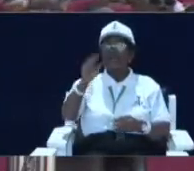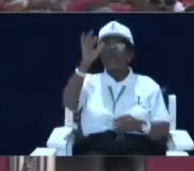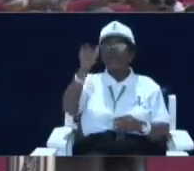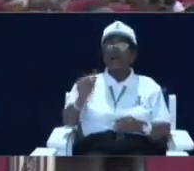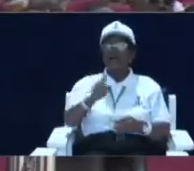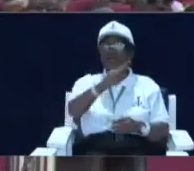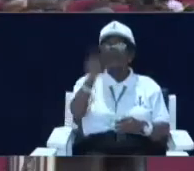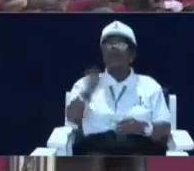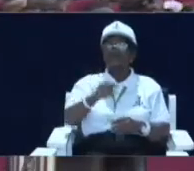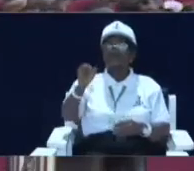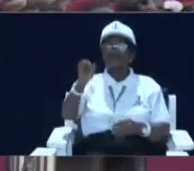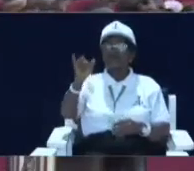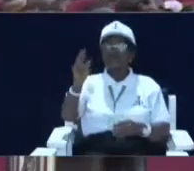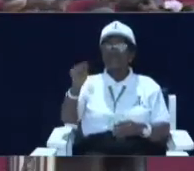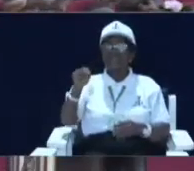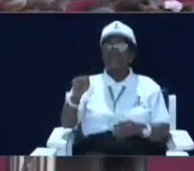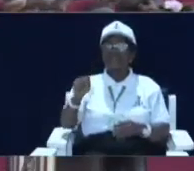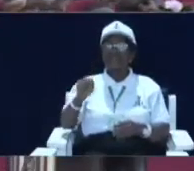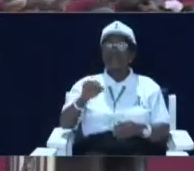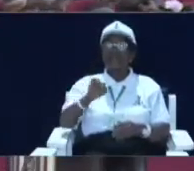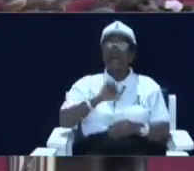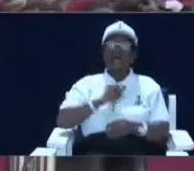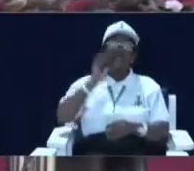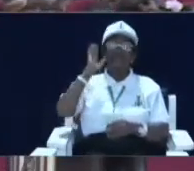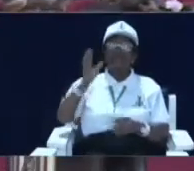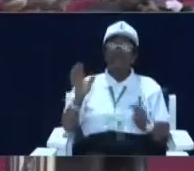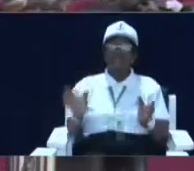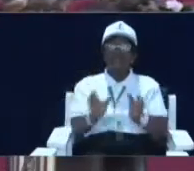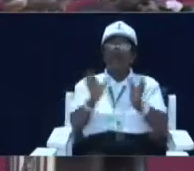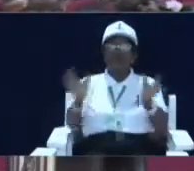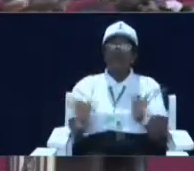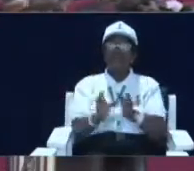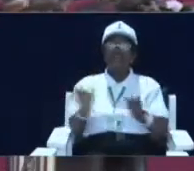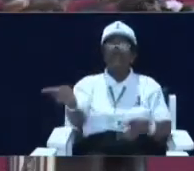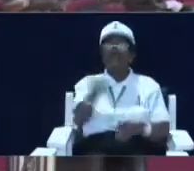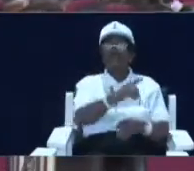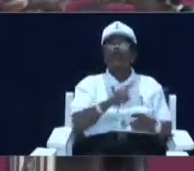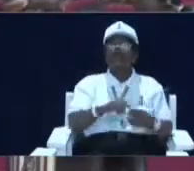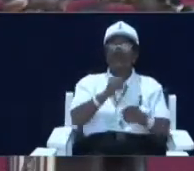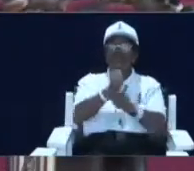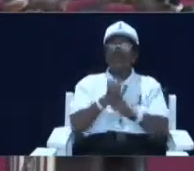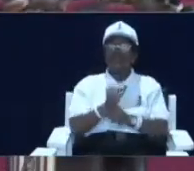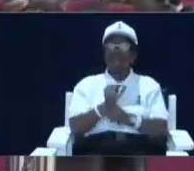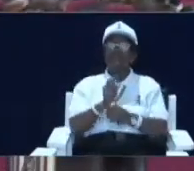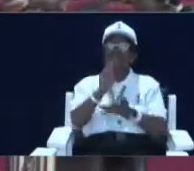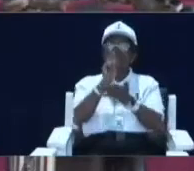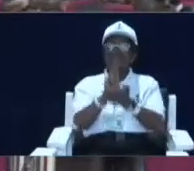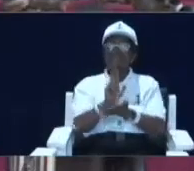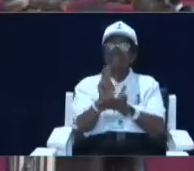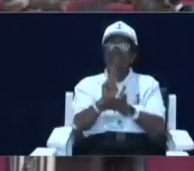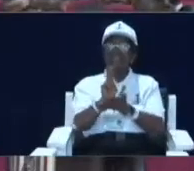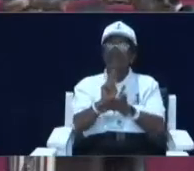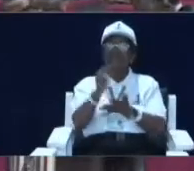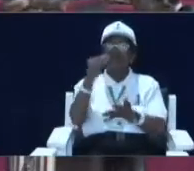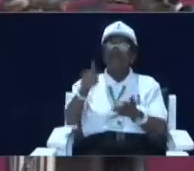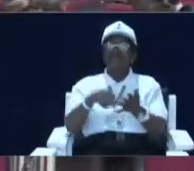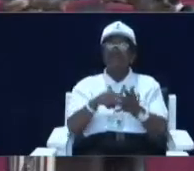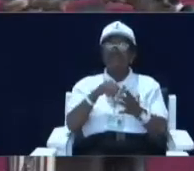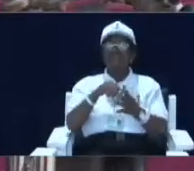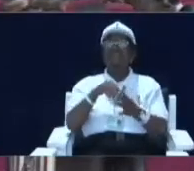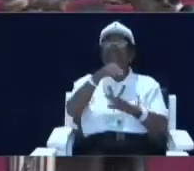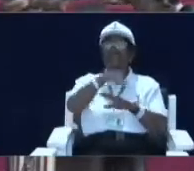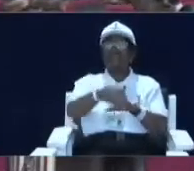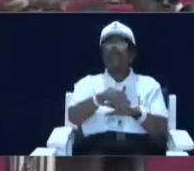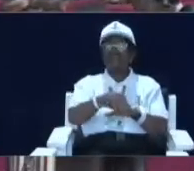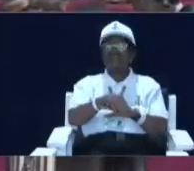I will encourage you to get the tapes of this evening, because there were so many things that they